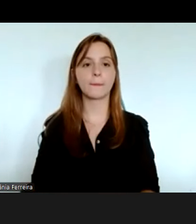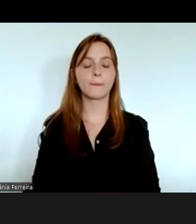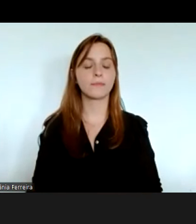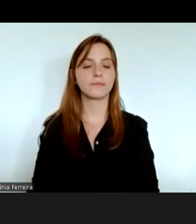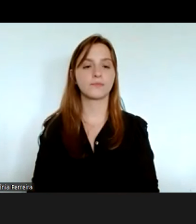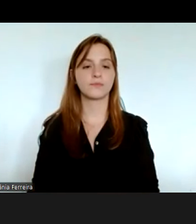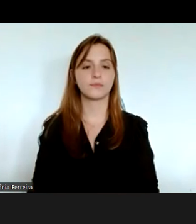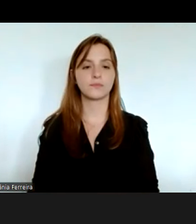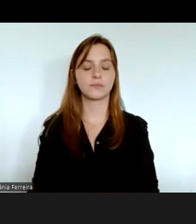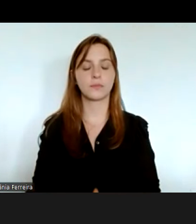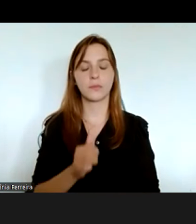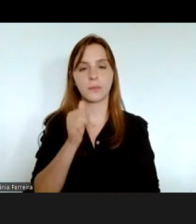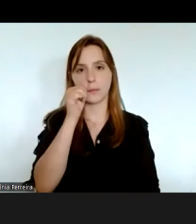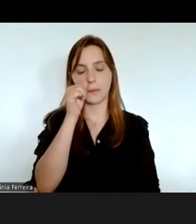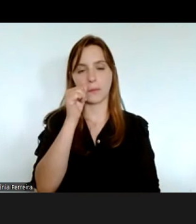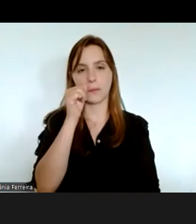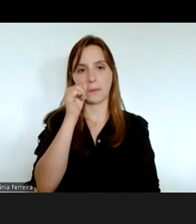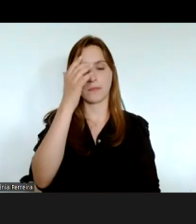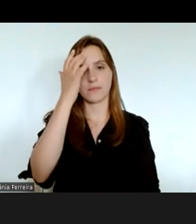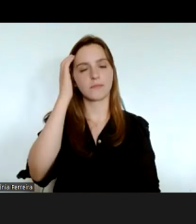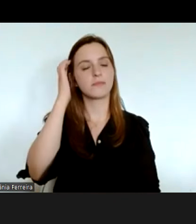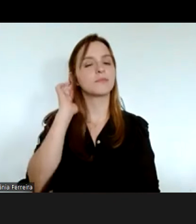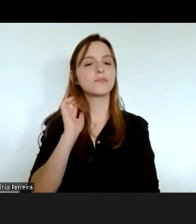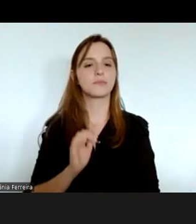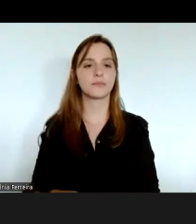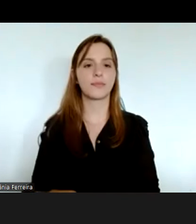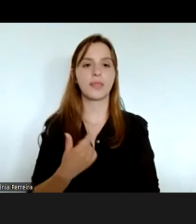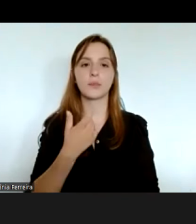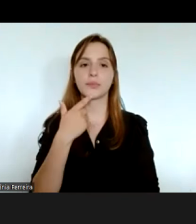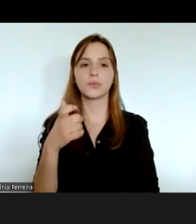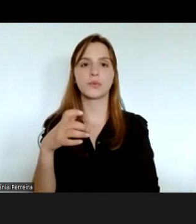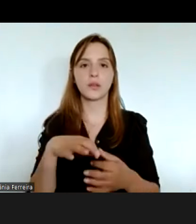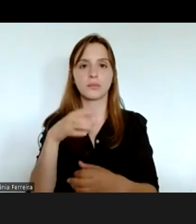Is there anyone who wants to add a question for the speakers?